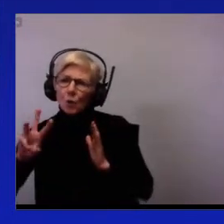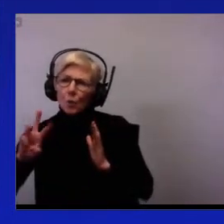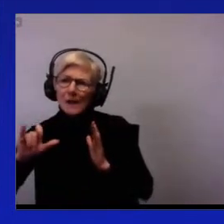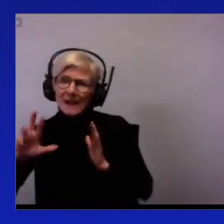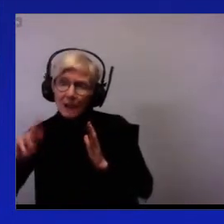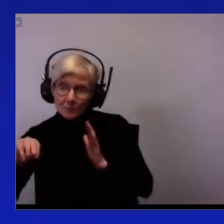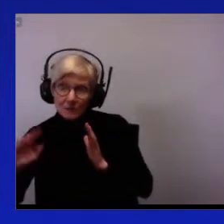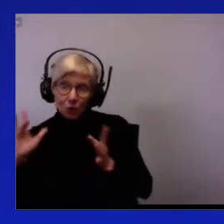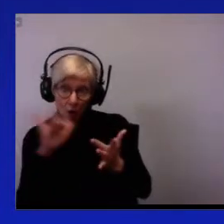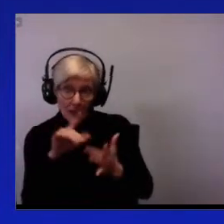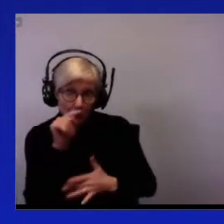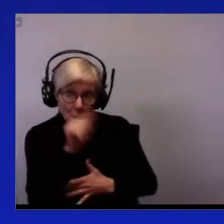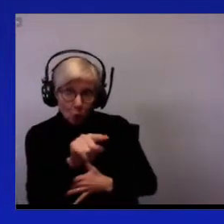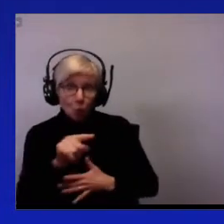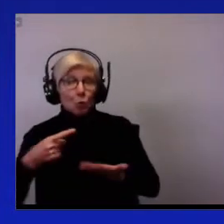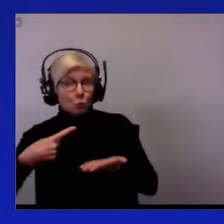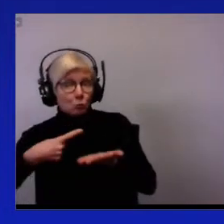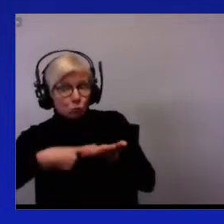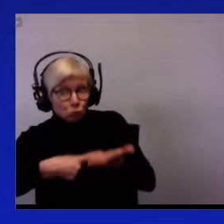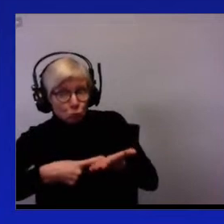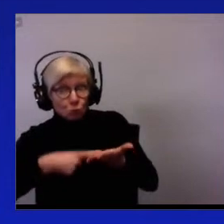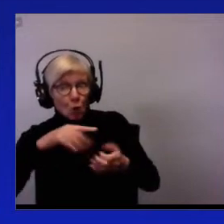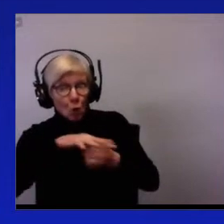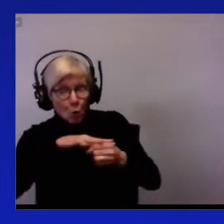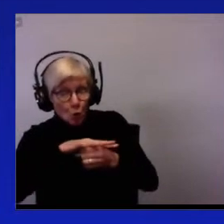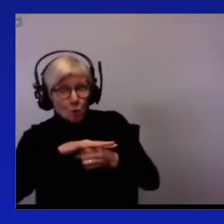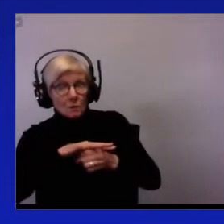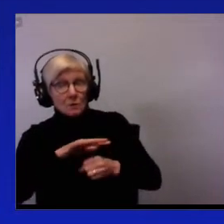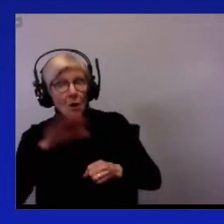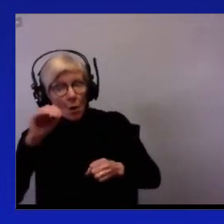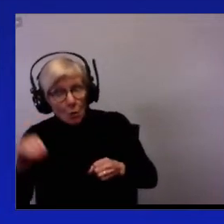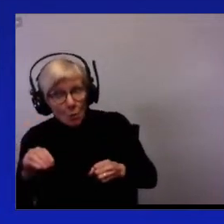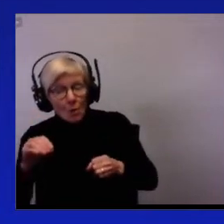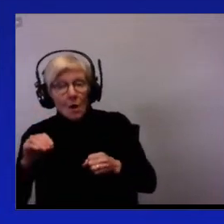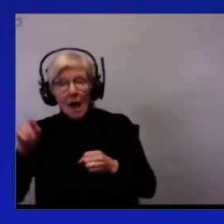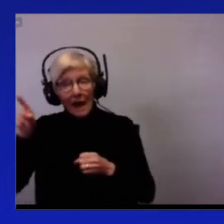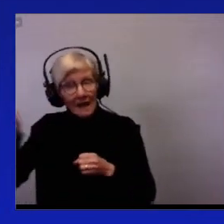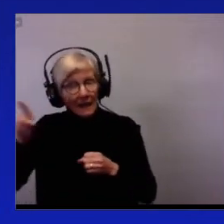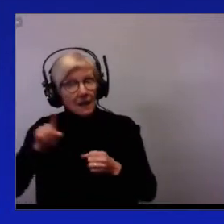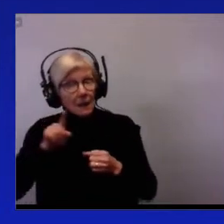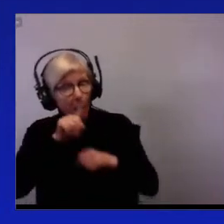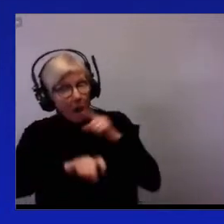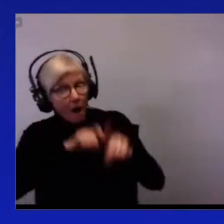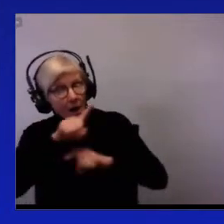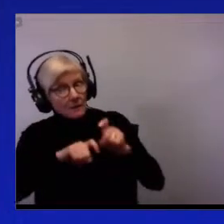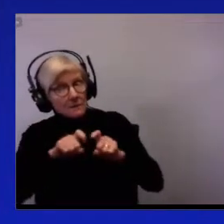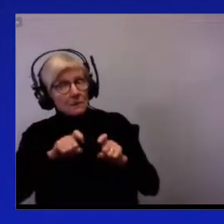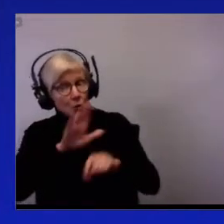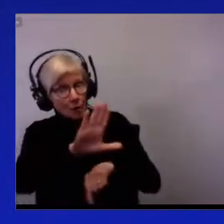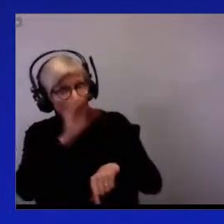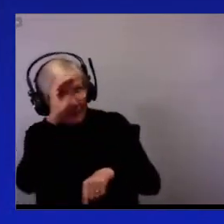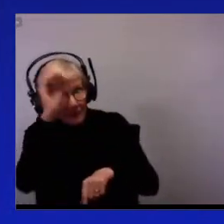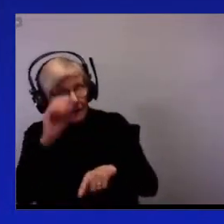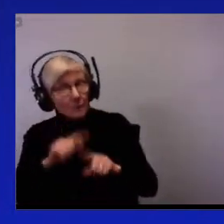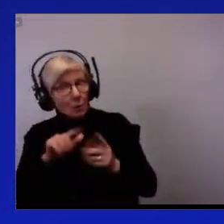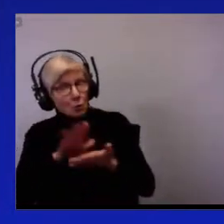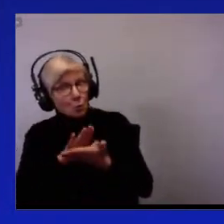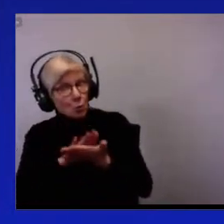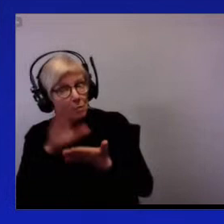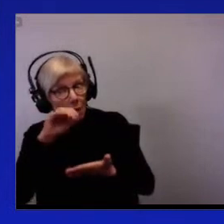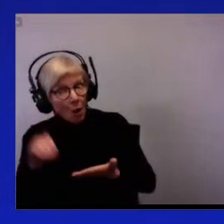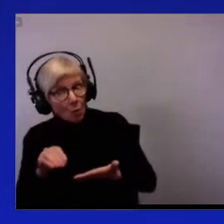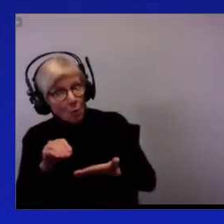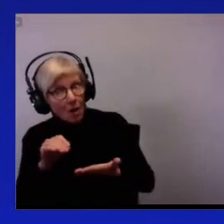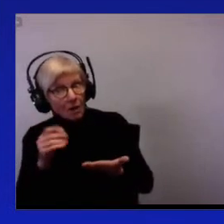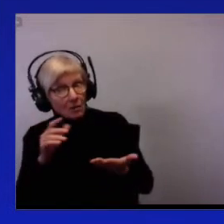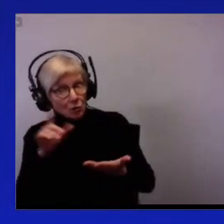the local cases and seeks your input on whether or not schools in Ottawa should reopen?